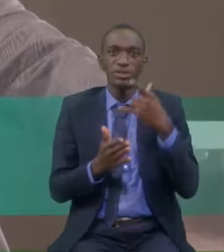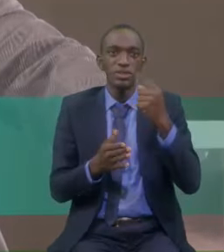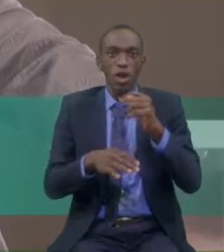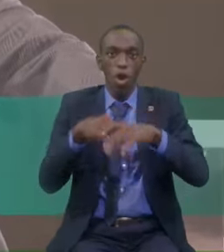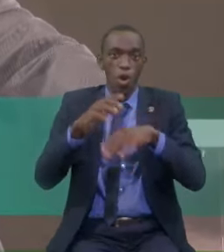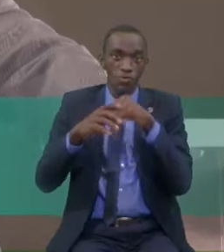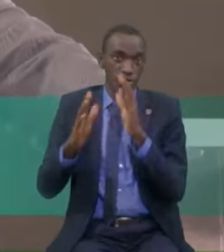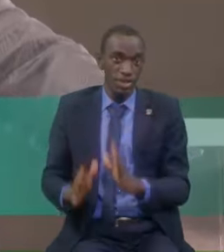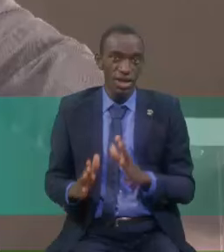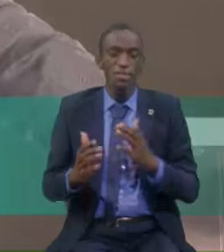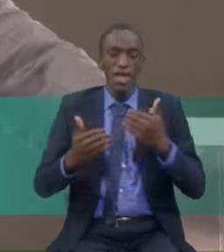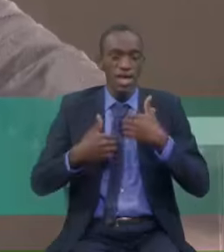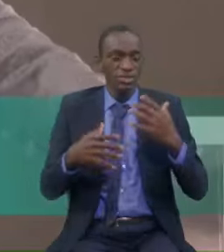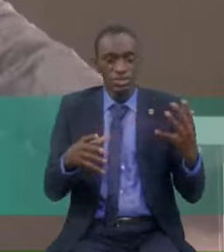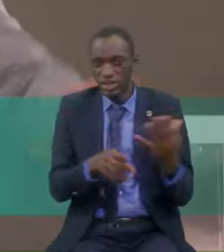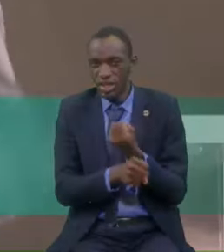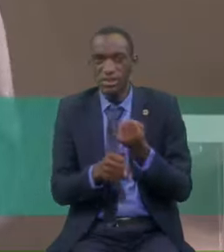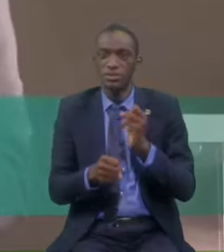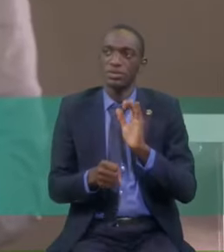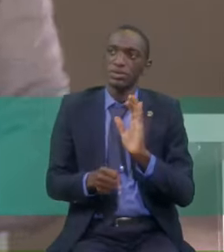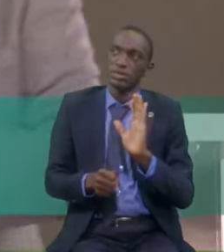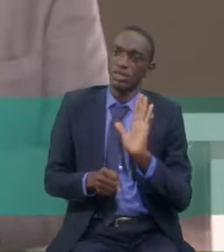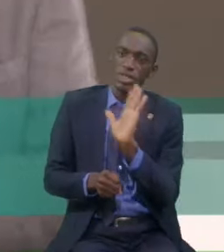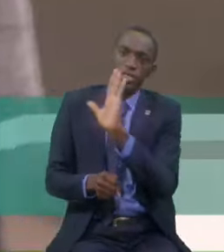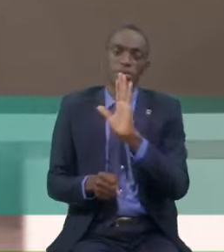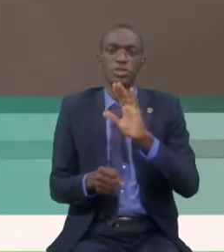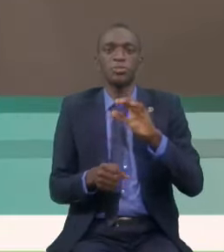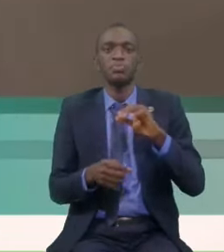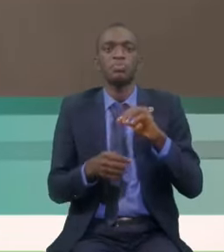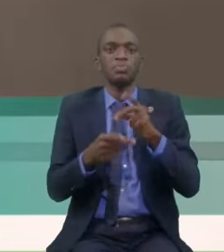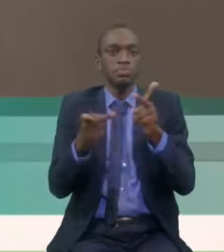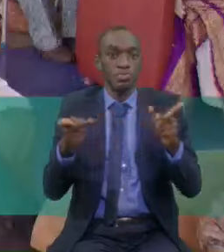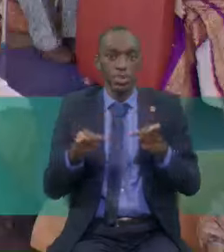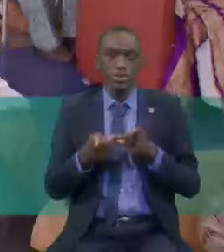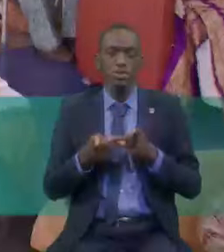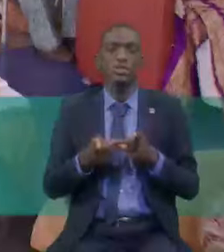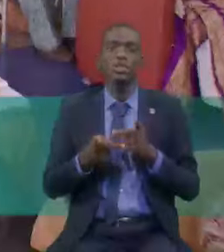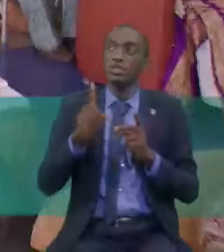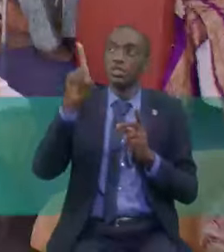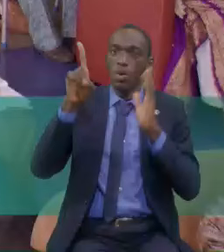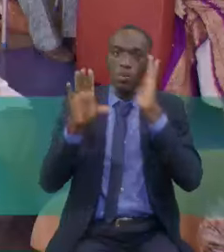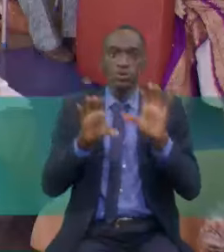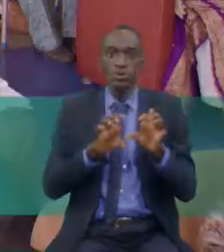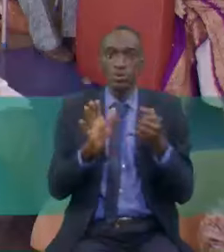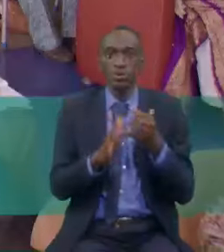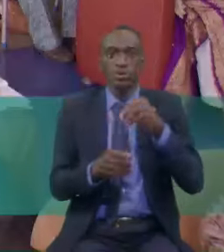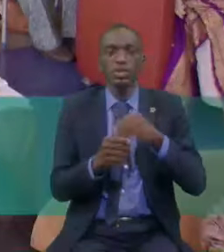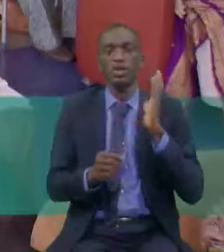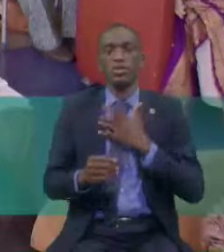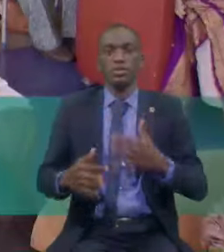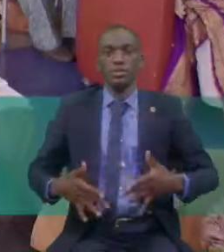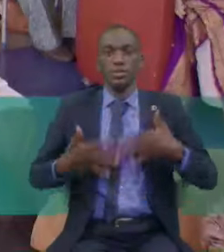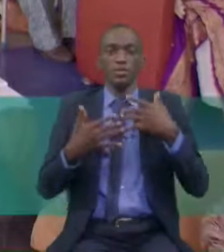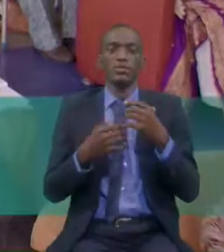taken his seat. He will do that in every life. It says in verse 26, but the